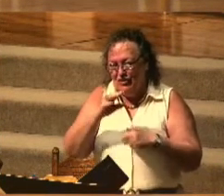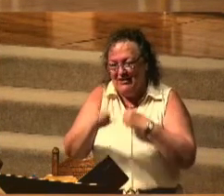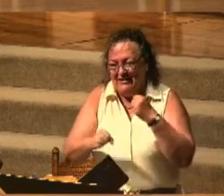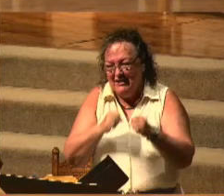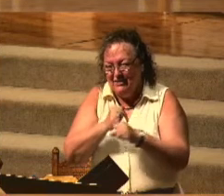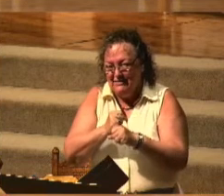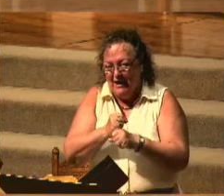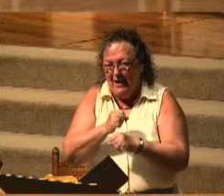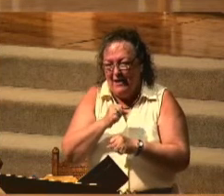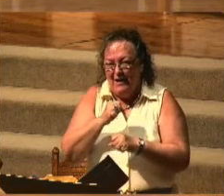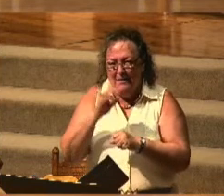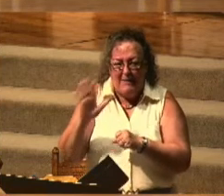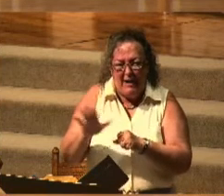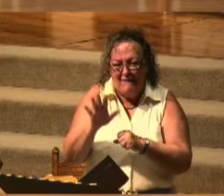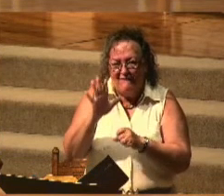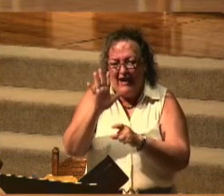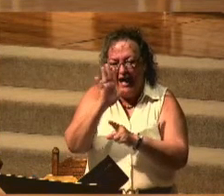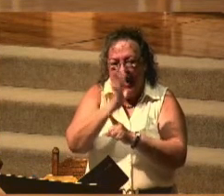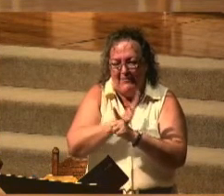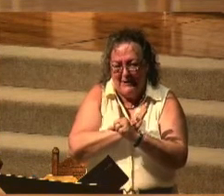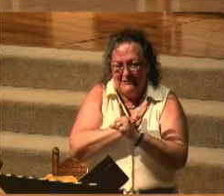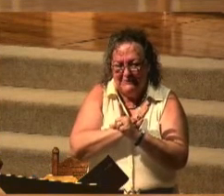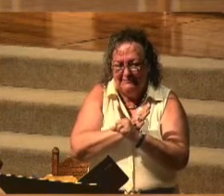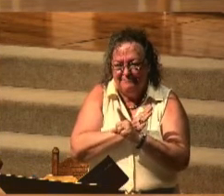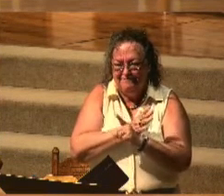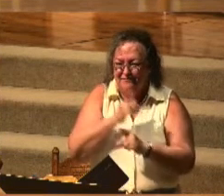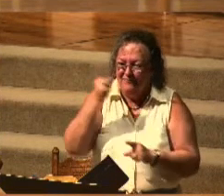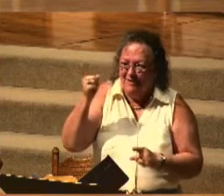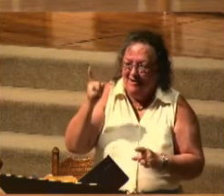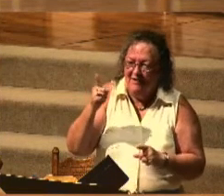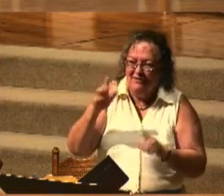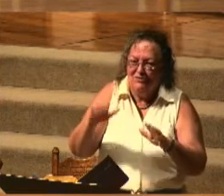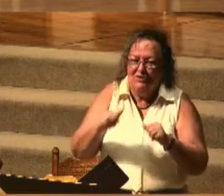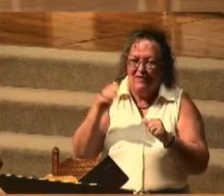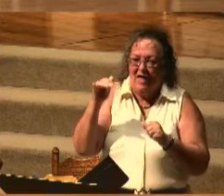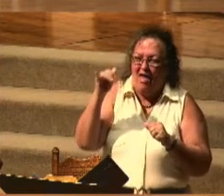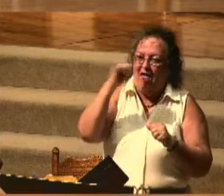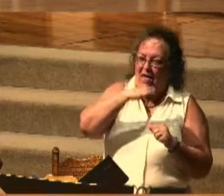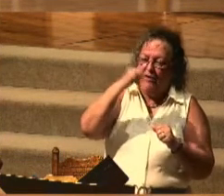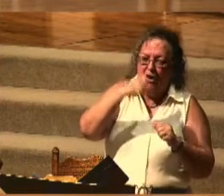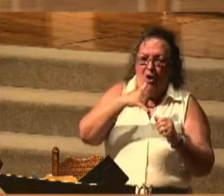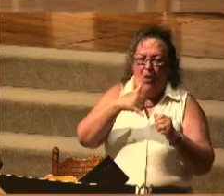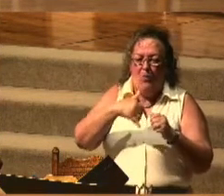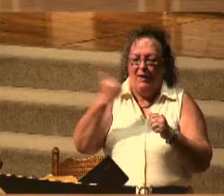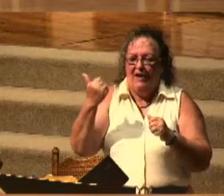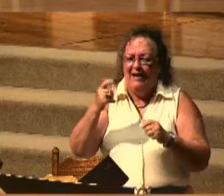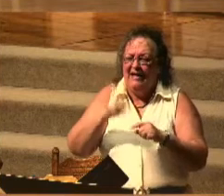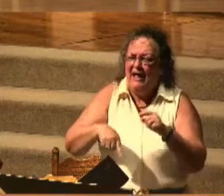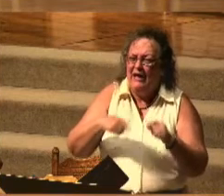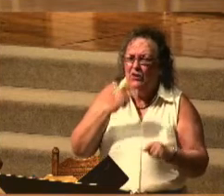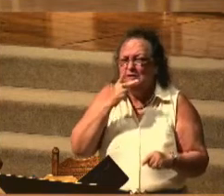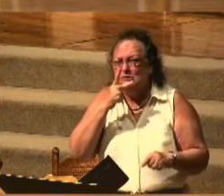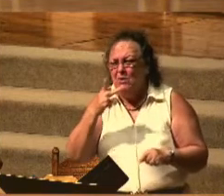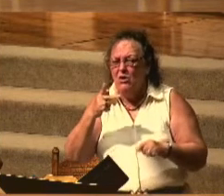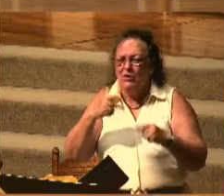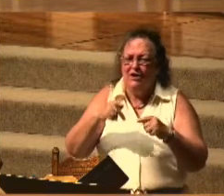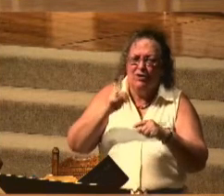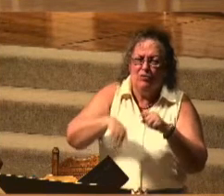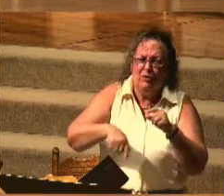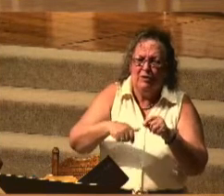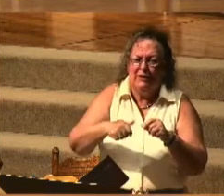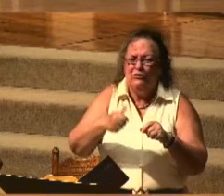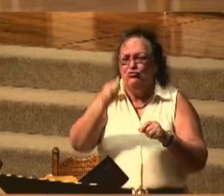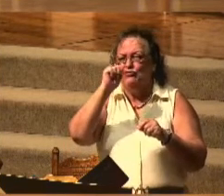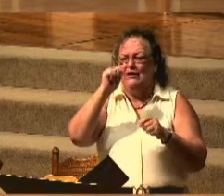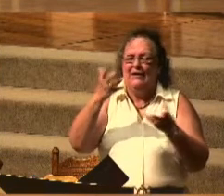about 5 months. But he took that alcohol away. People say, "I can't quit smoking, I can't quit drinking, I can't